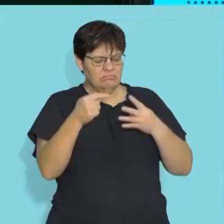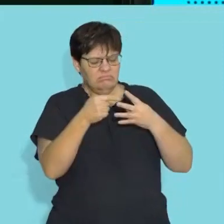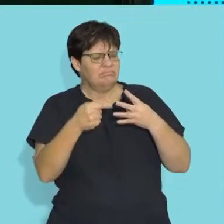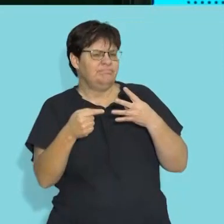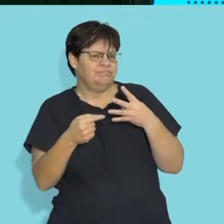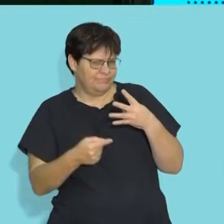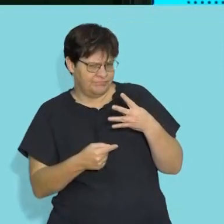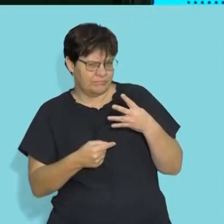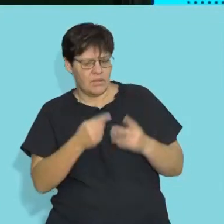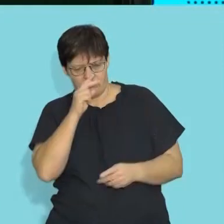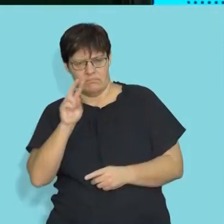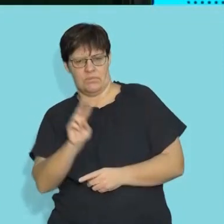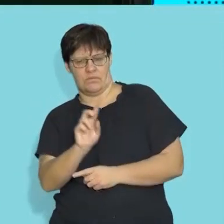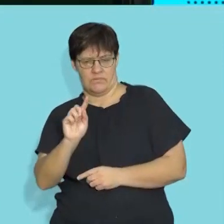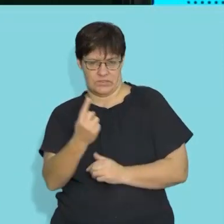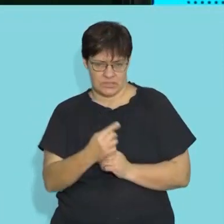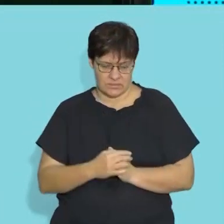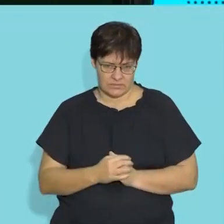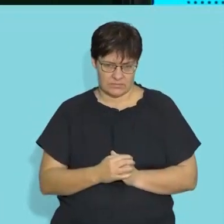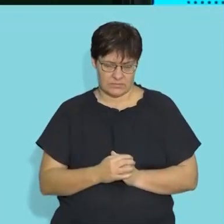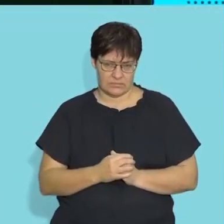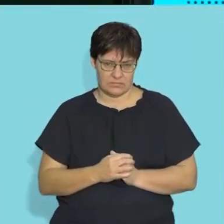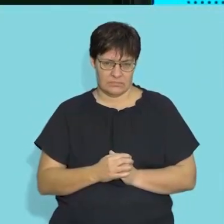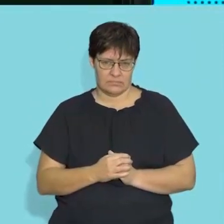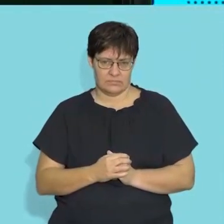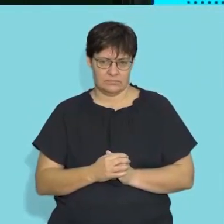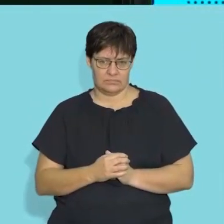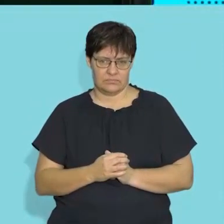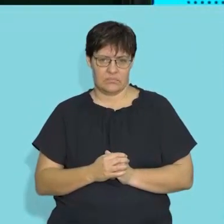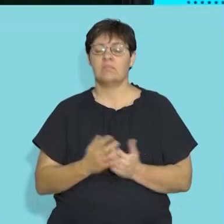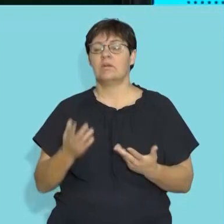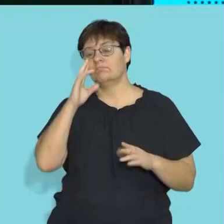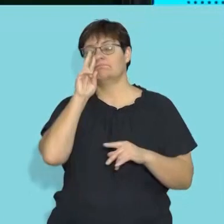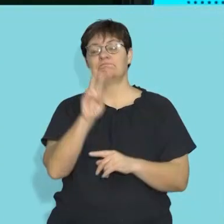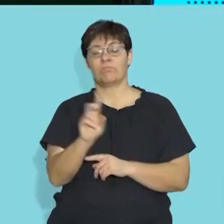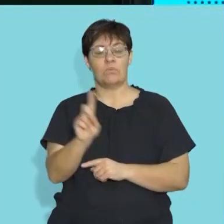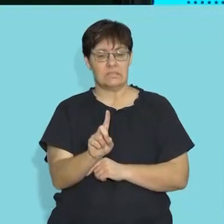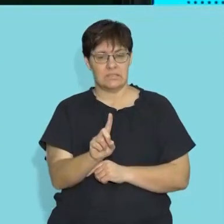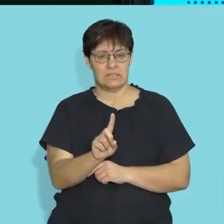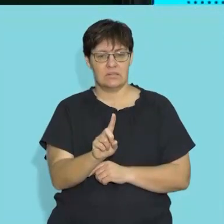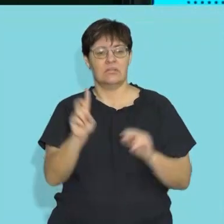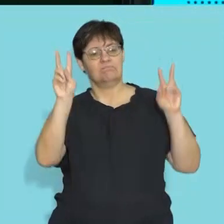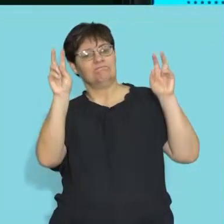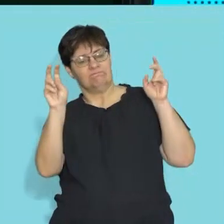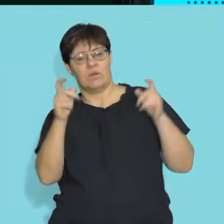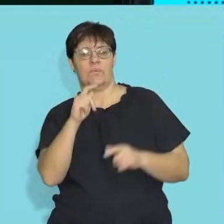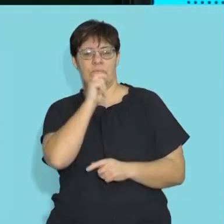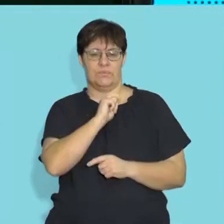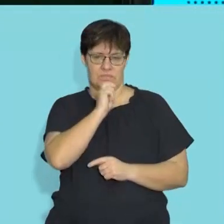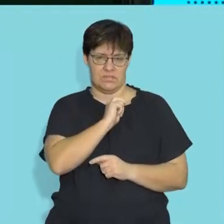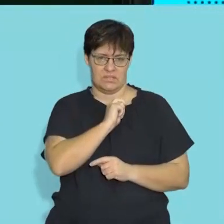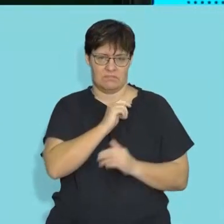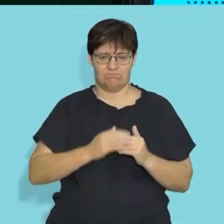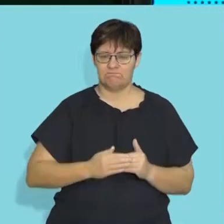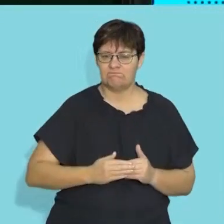few other things that we need to look at. And just before we get there, I would like us to go look at the terminology that I will